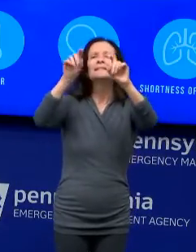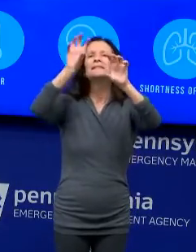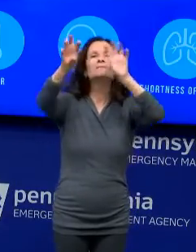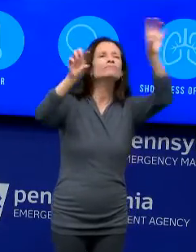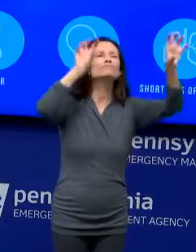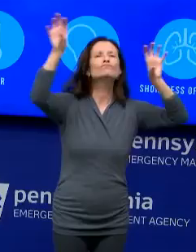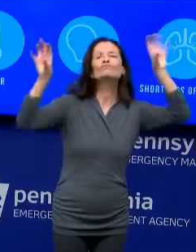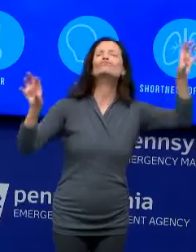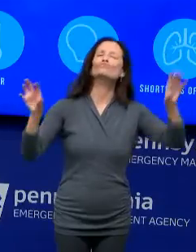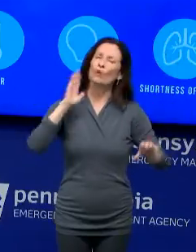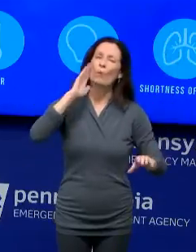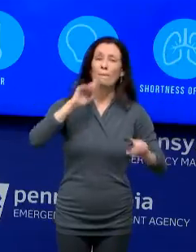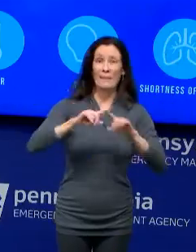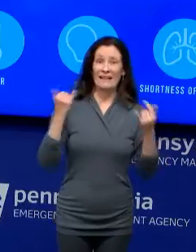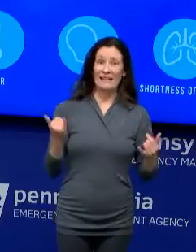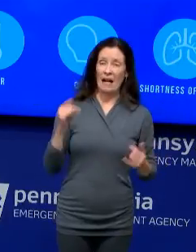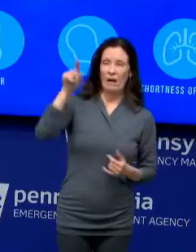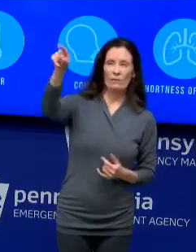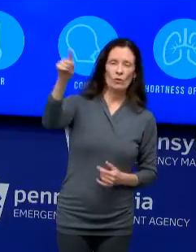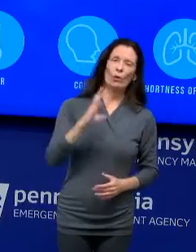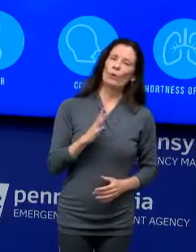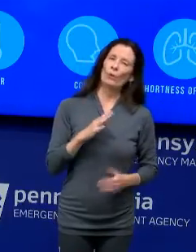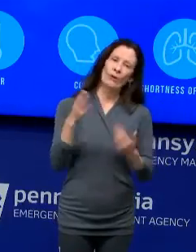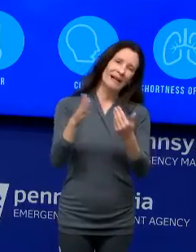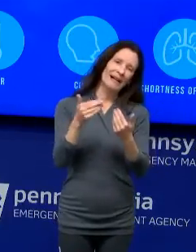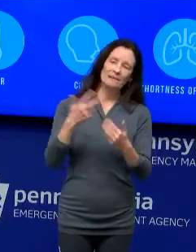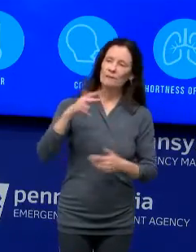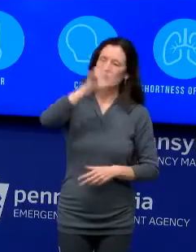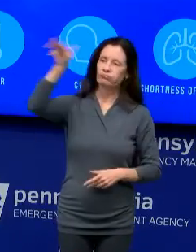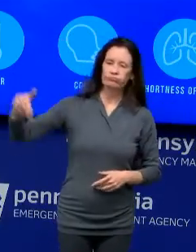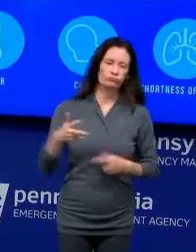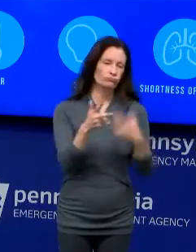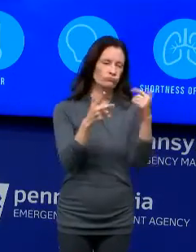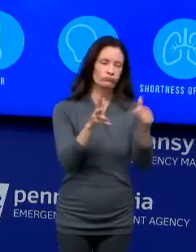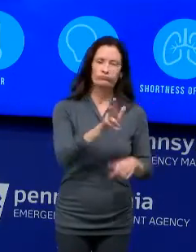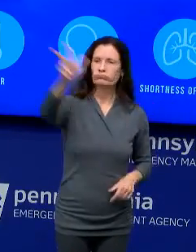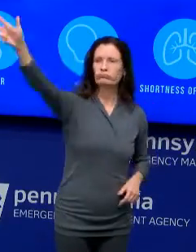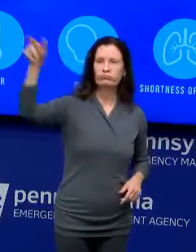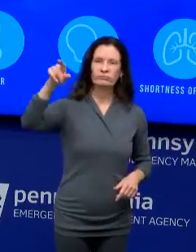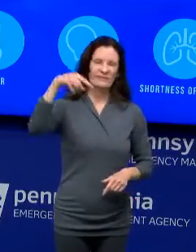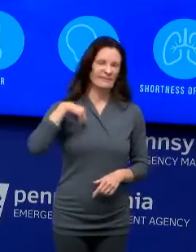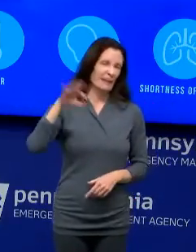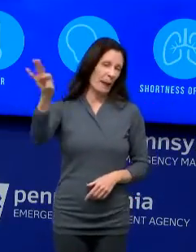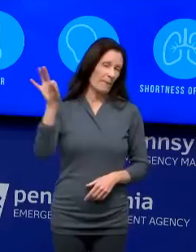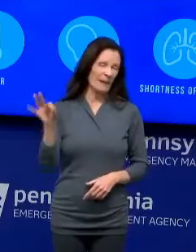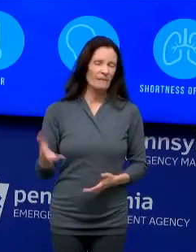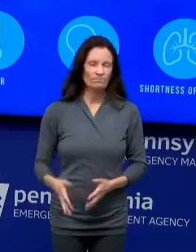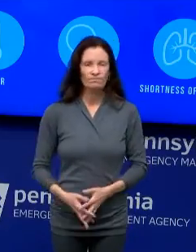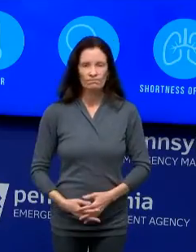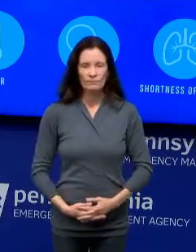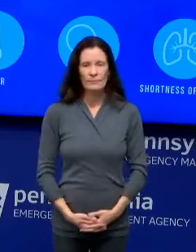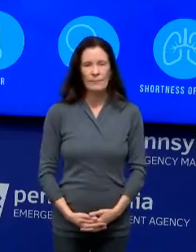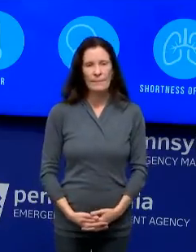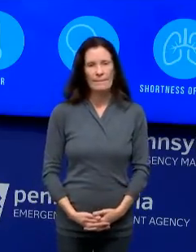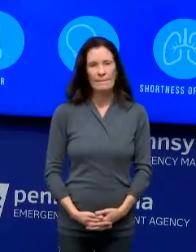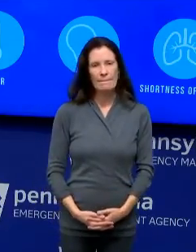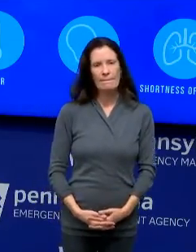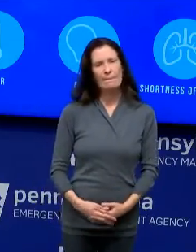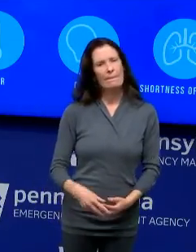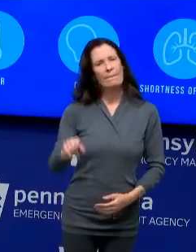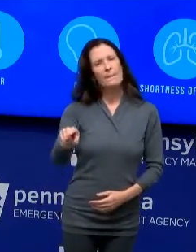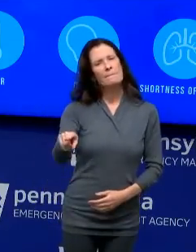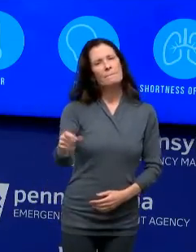reopen would be a consistent decline in the number of new cases over a sustained period of time. So far, we have not seen that